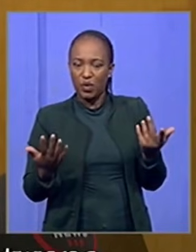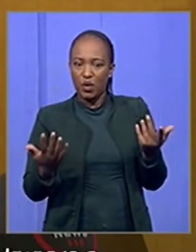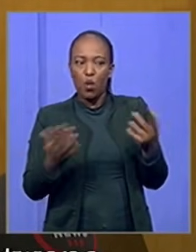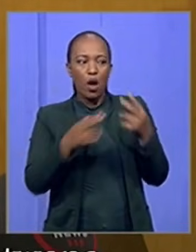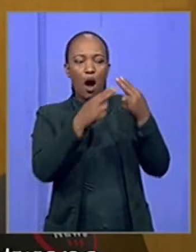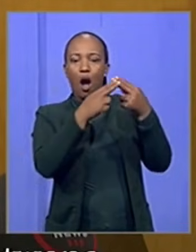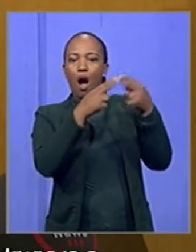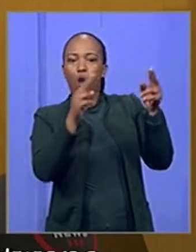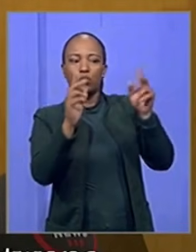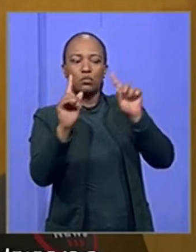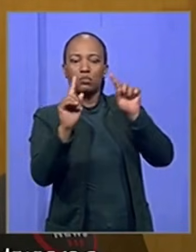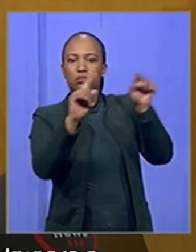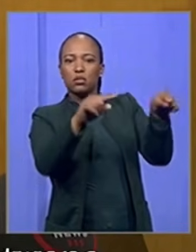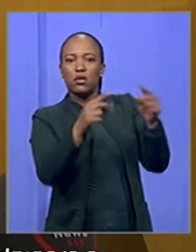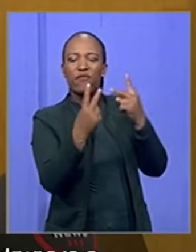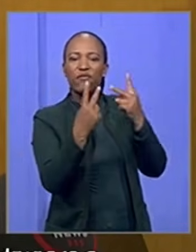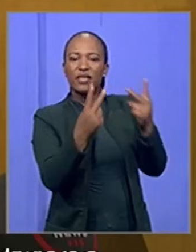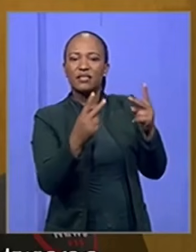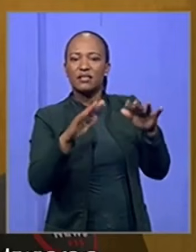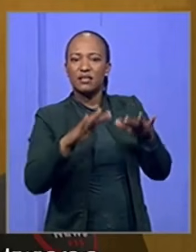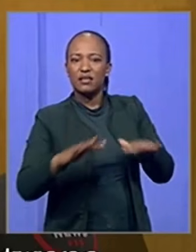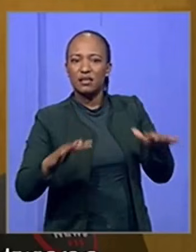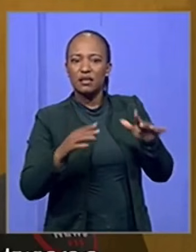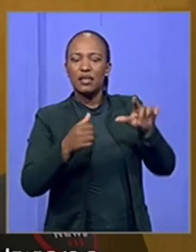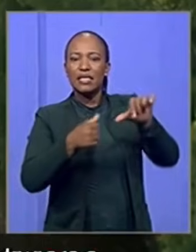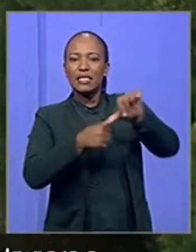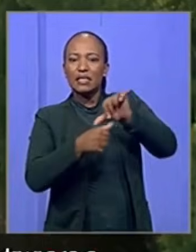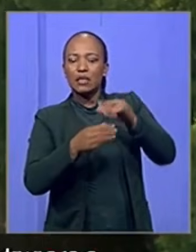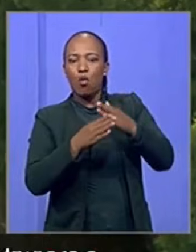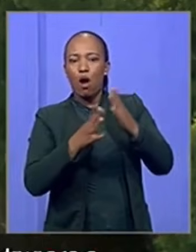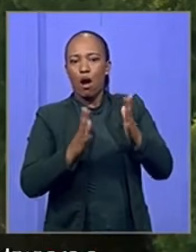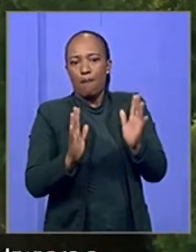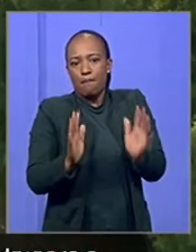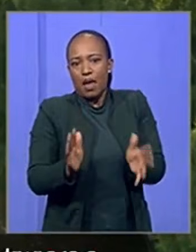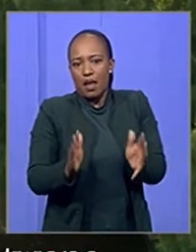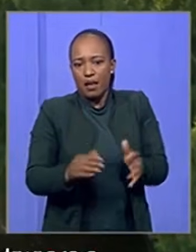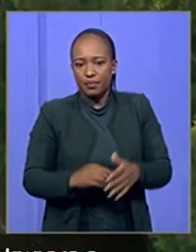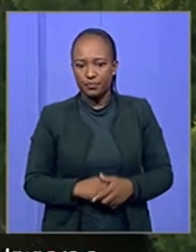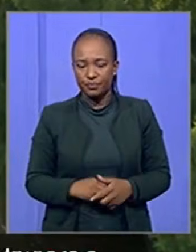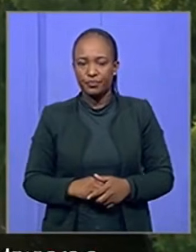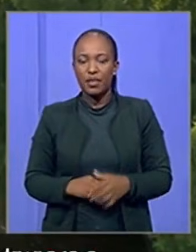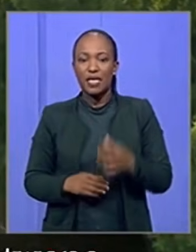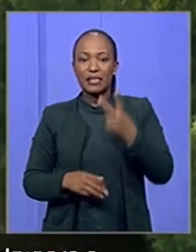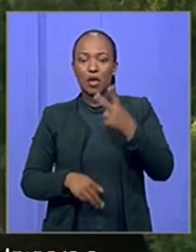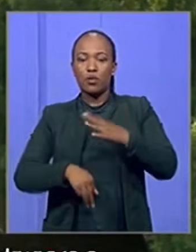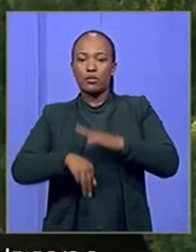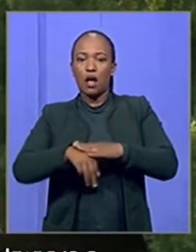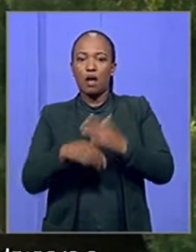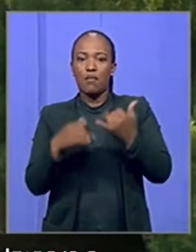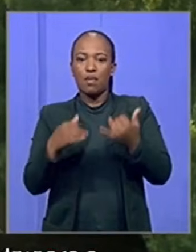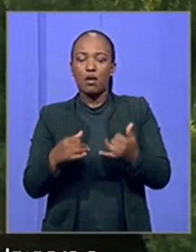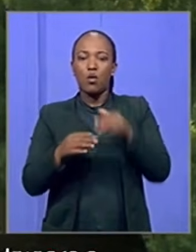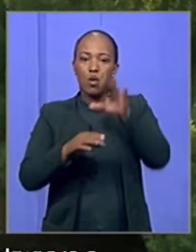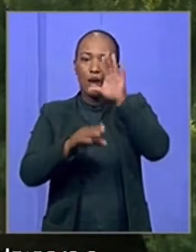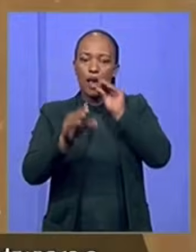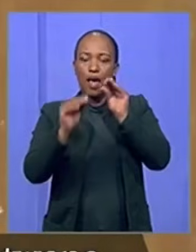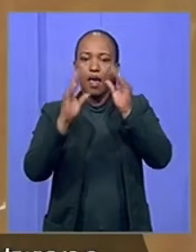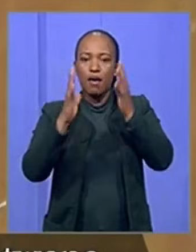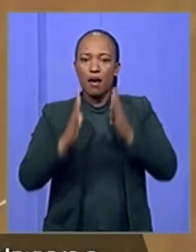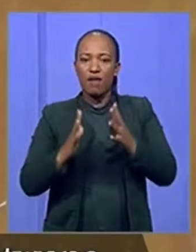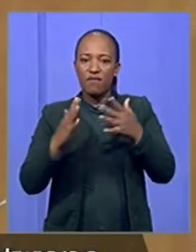the go-form part, it was just a social worker alone. Ena ke ketsahalo ya bobedi ya hore barutwana ba gangwe ke metsi